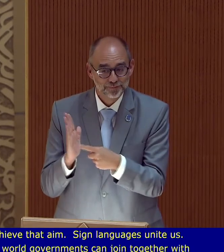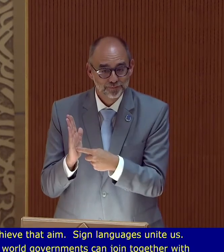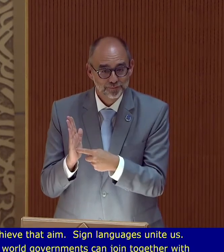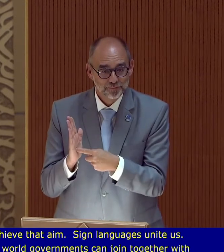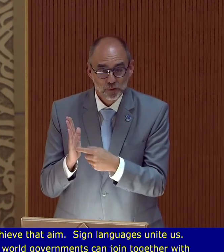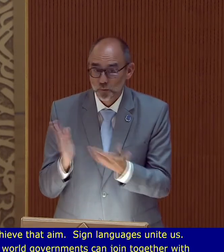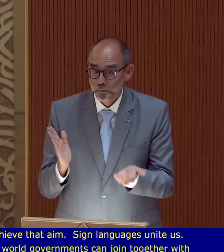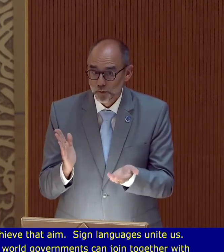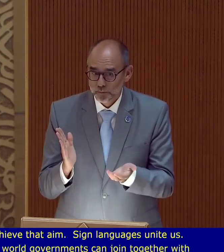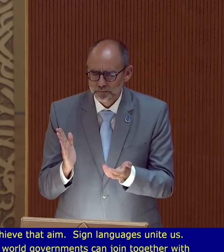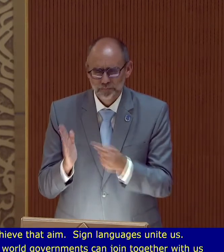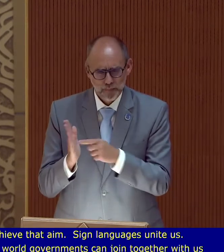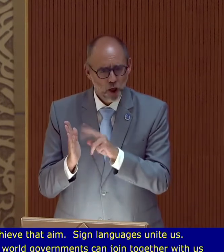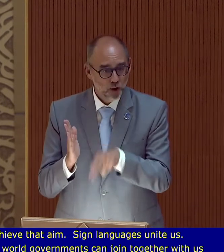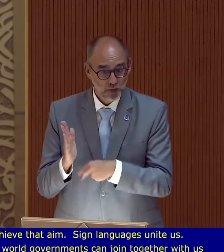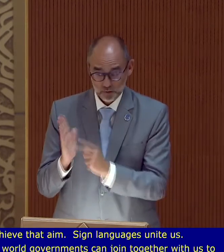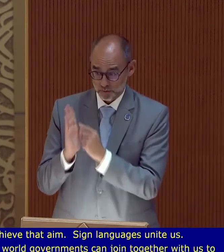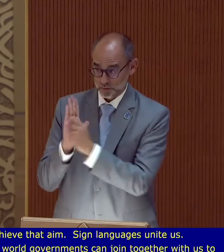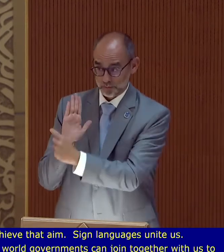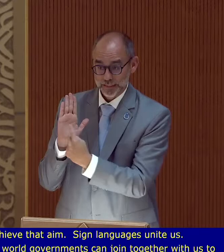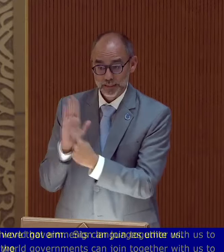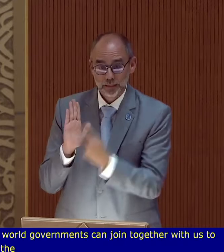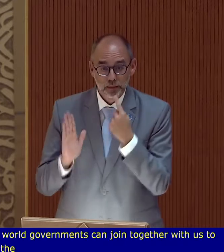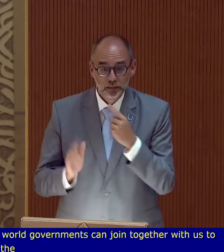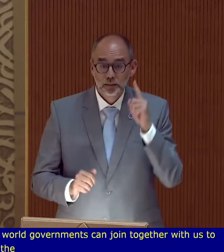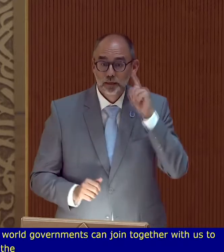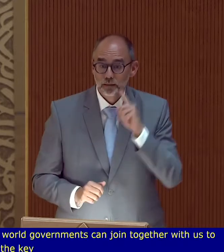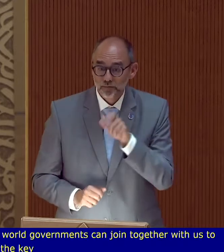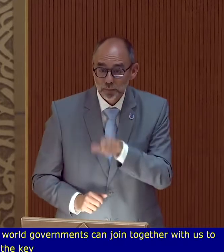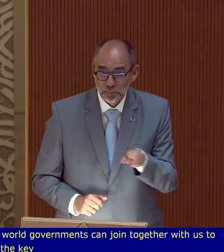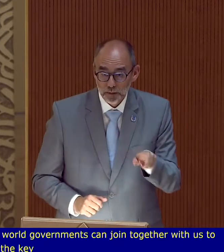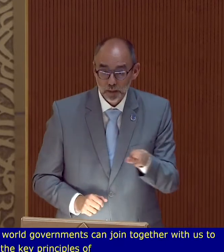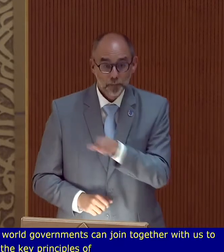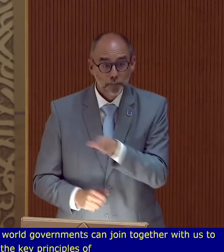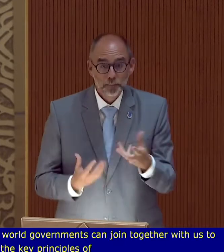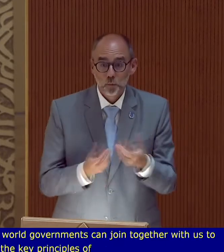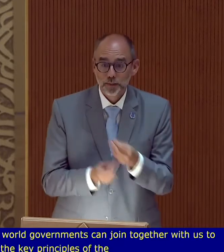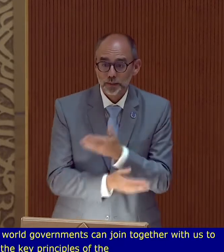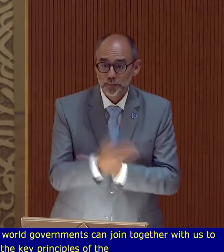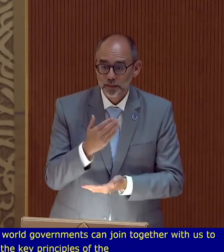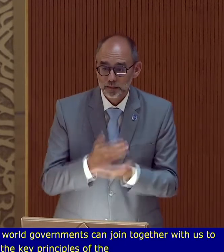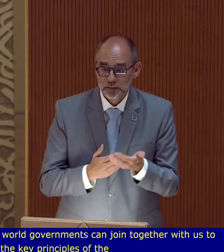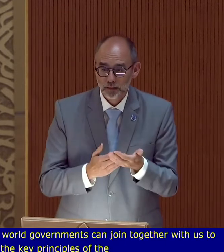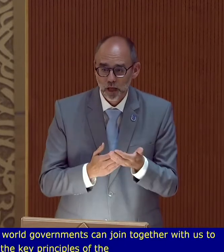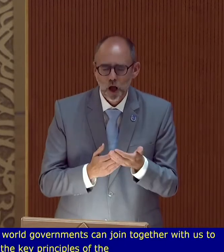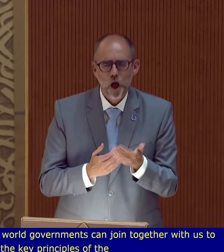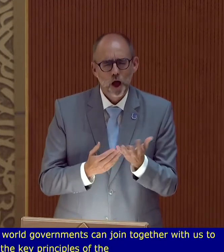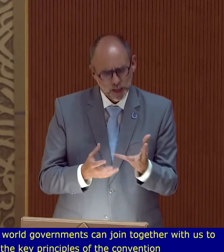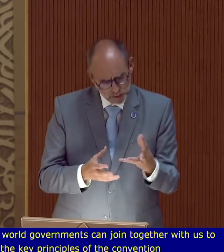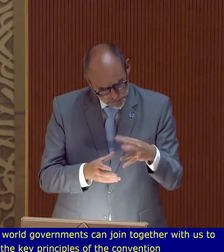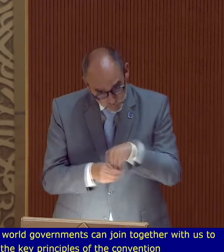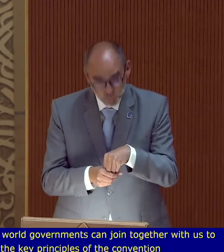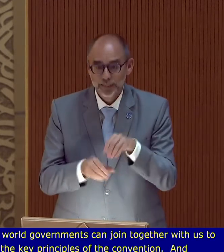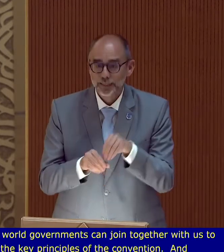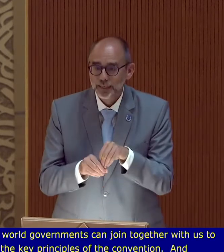key principles of the convention. And this convention says that deaf people and